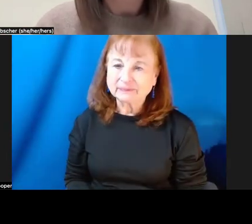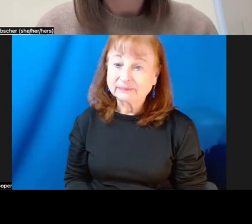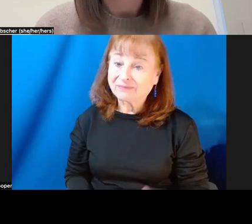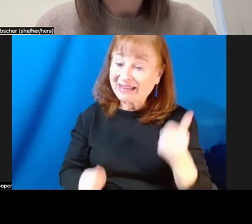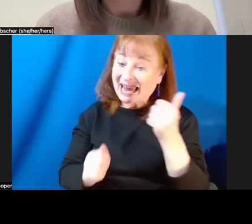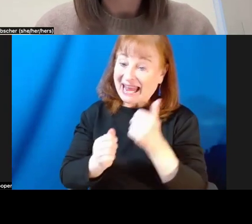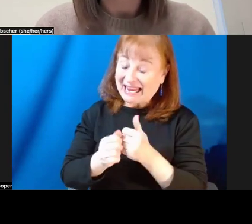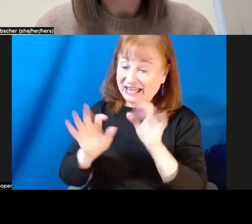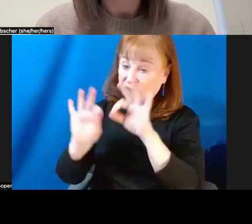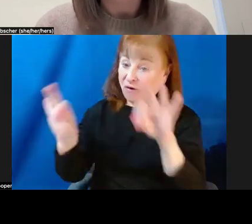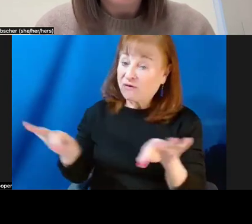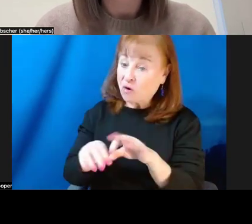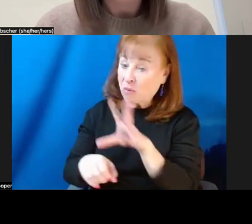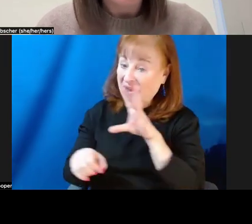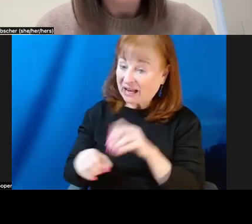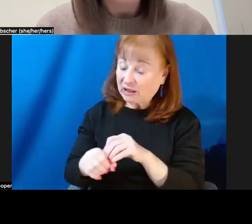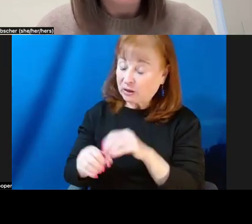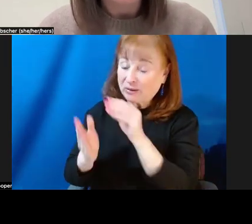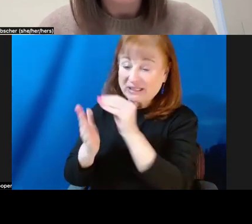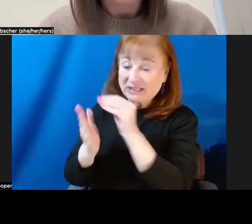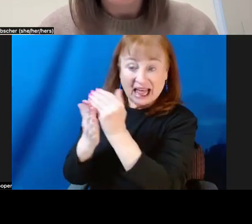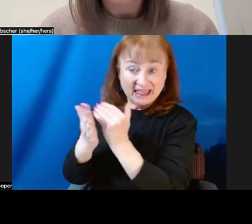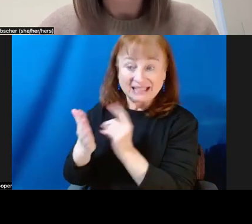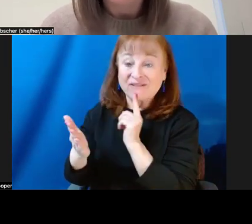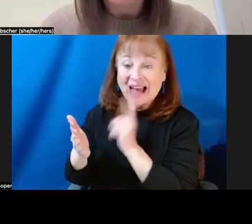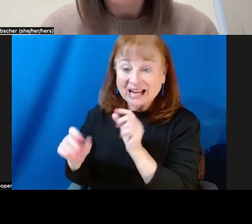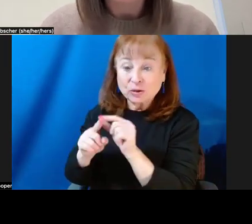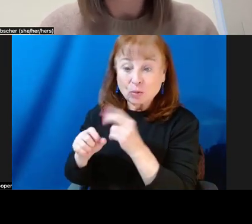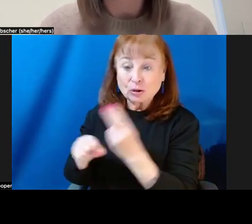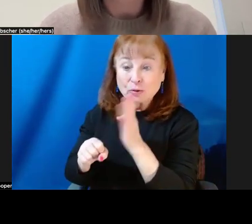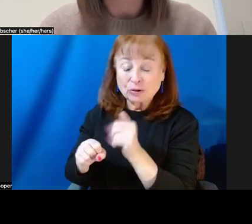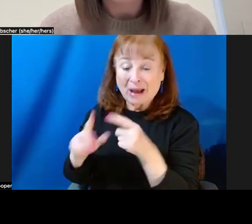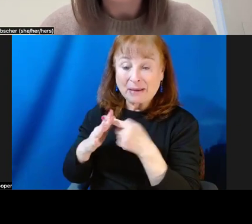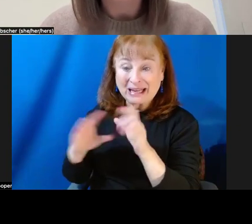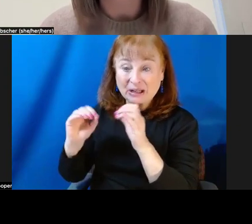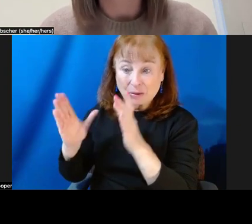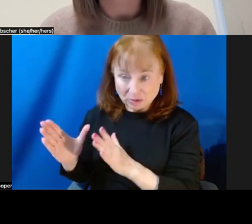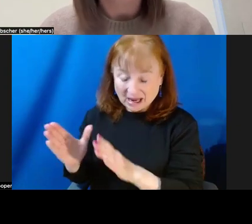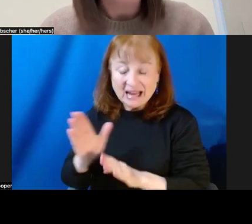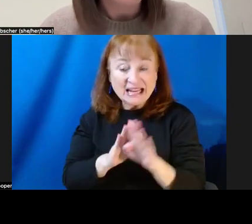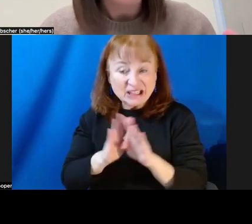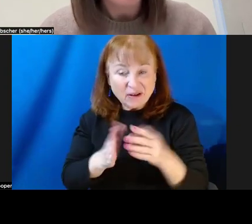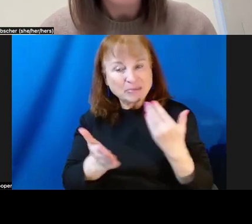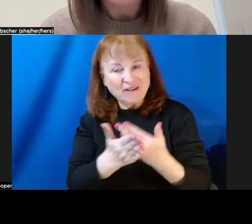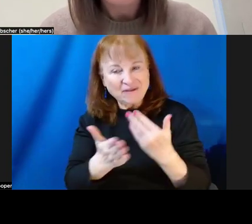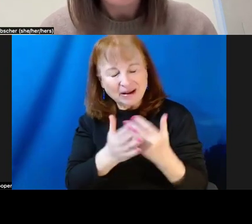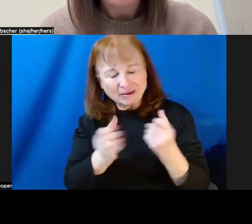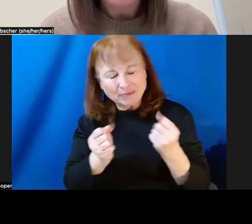of the forms includes a list of actual words used by beginning communicators, developed and validated over decades of